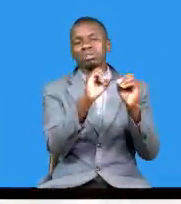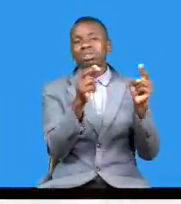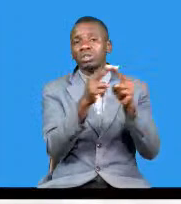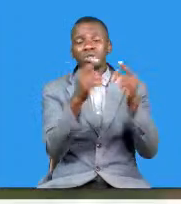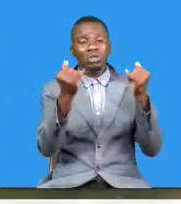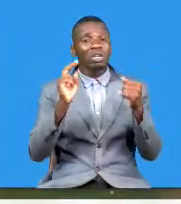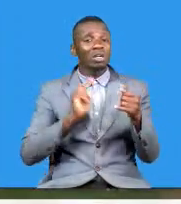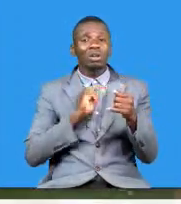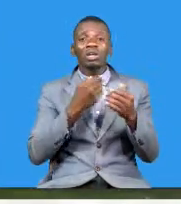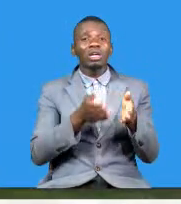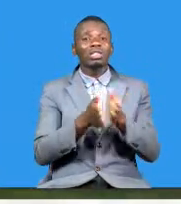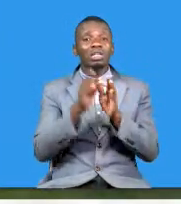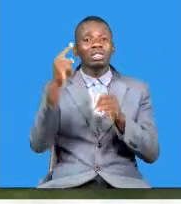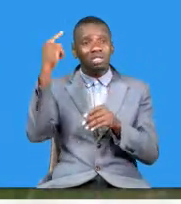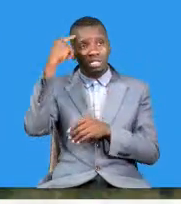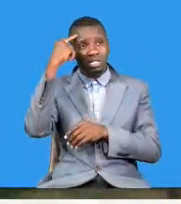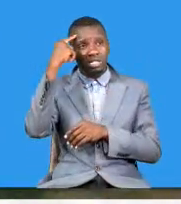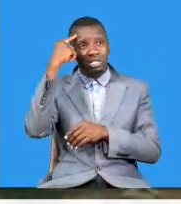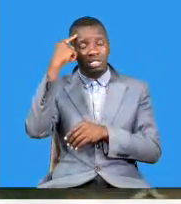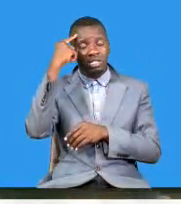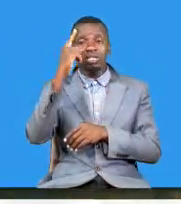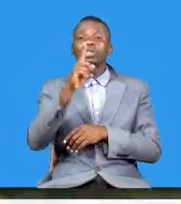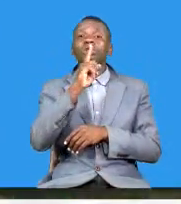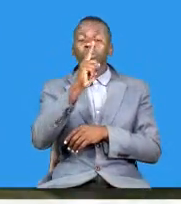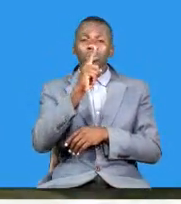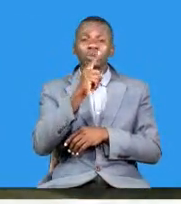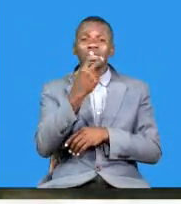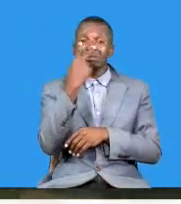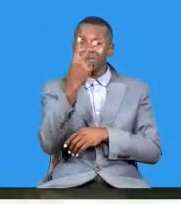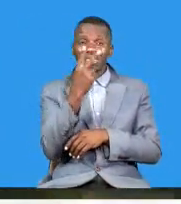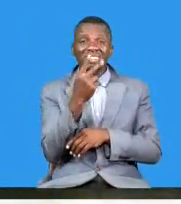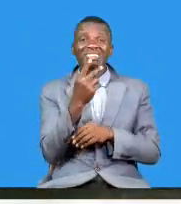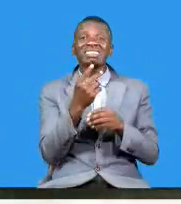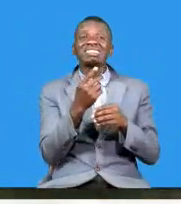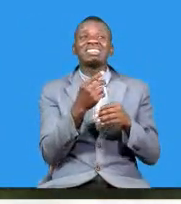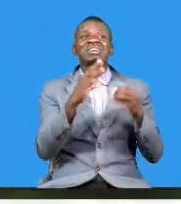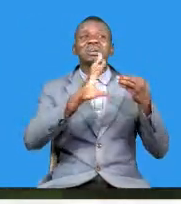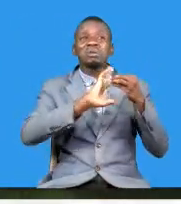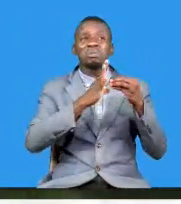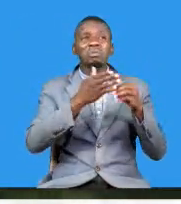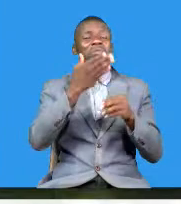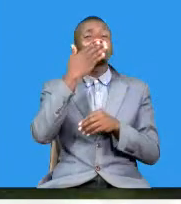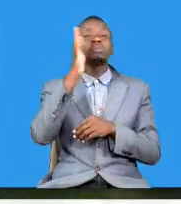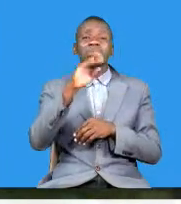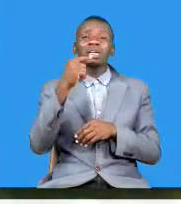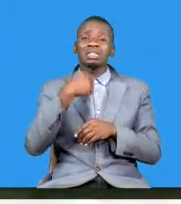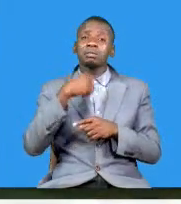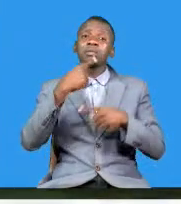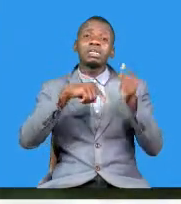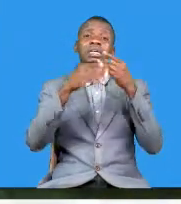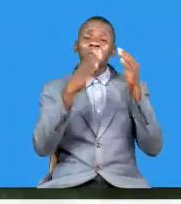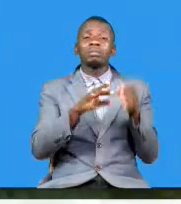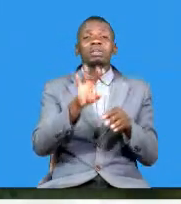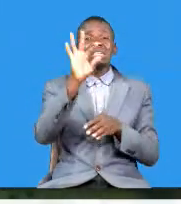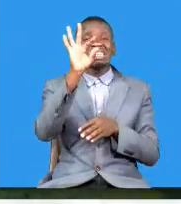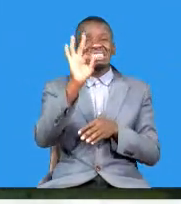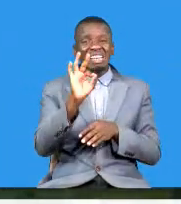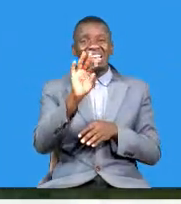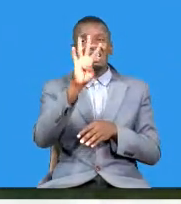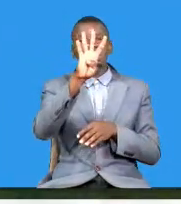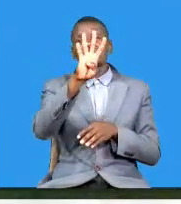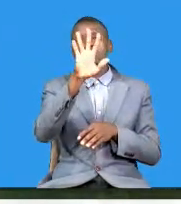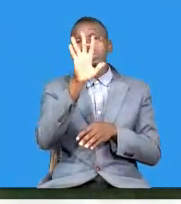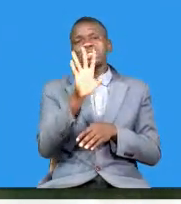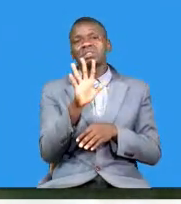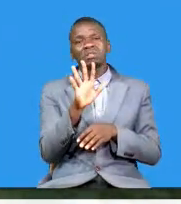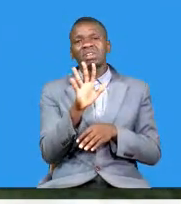help us. I think the situation is bad. Like for me, I came around 9:45 up to this time. This is now